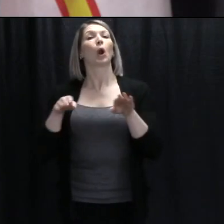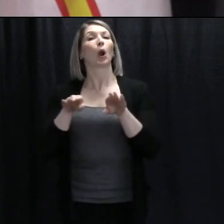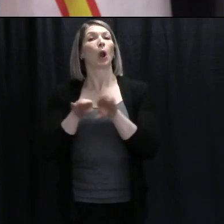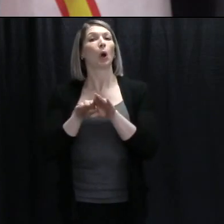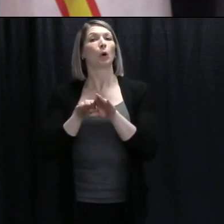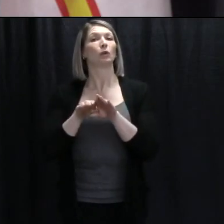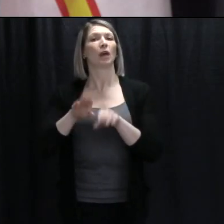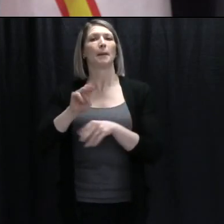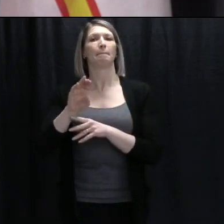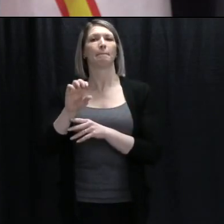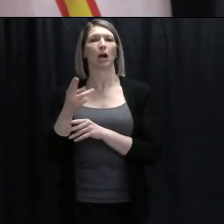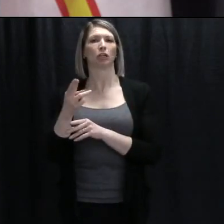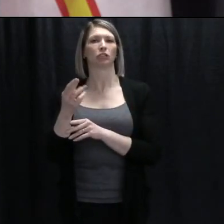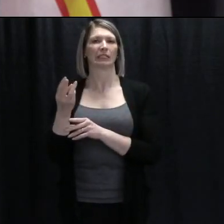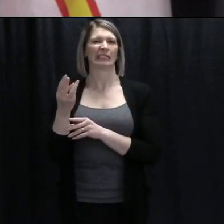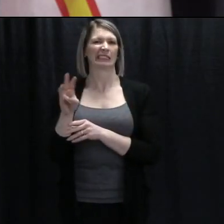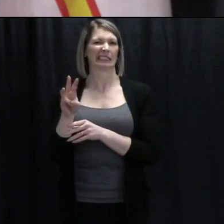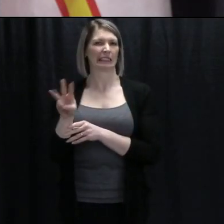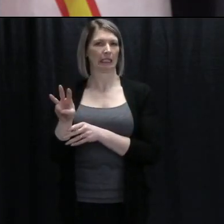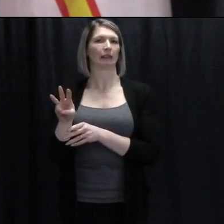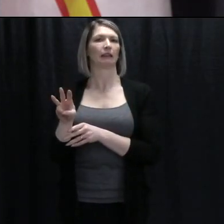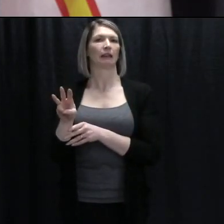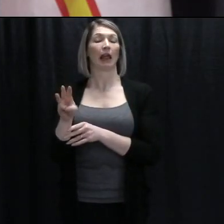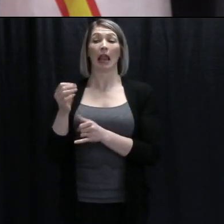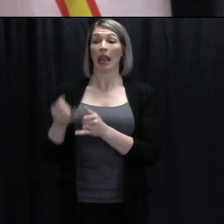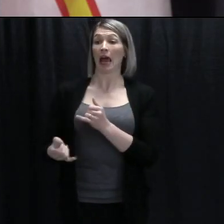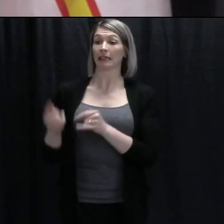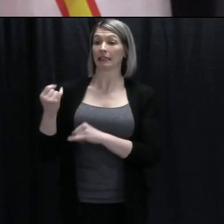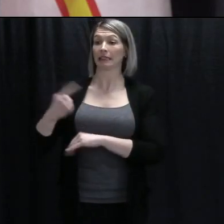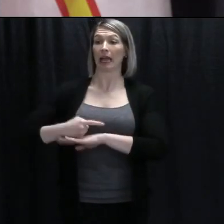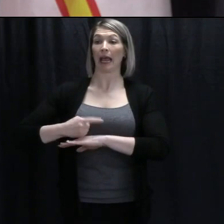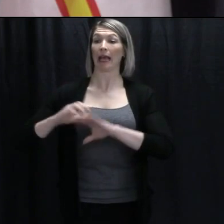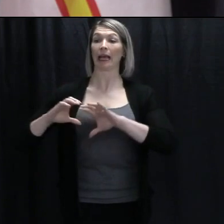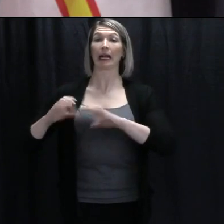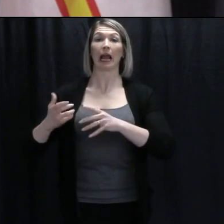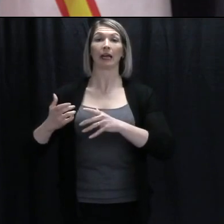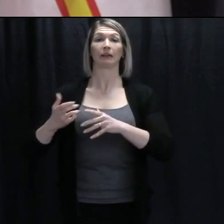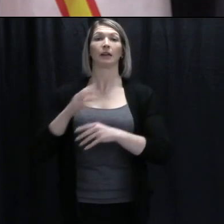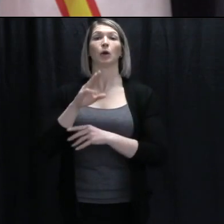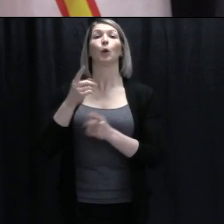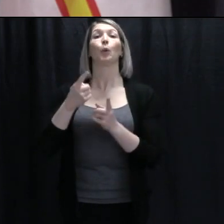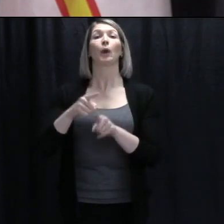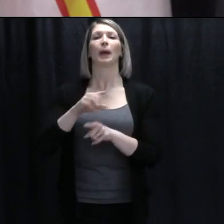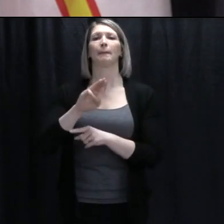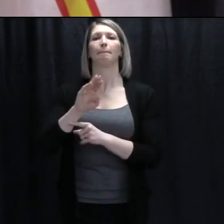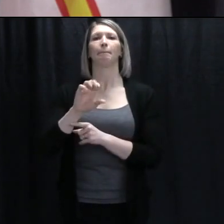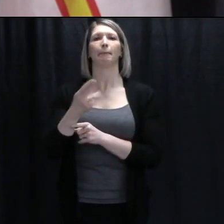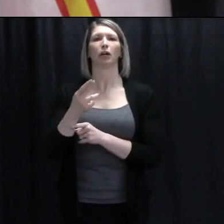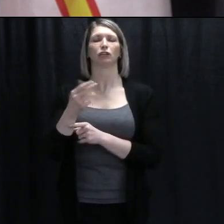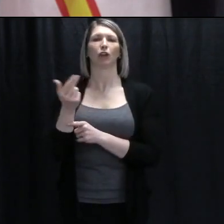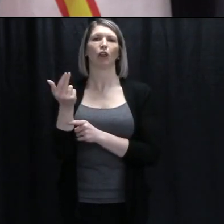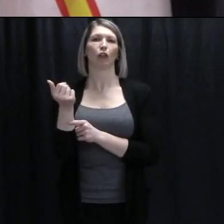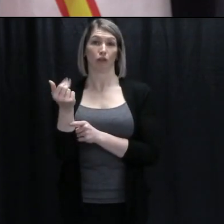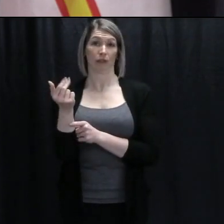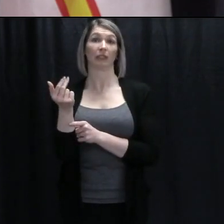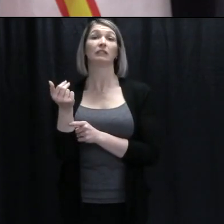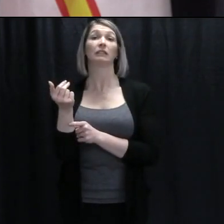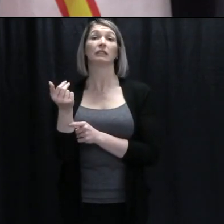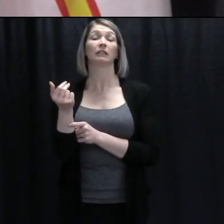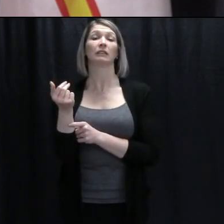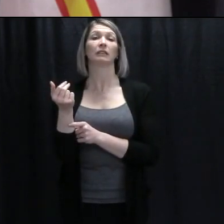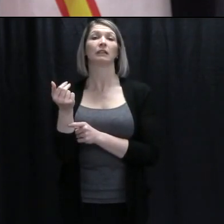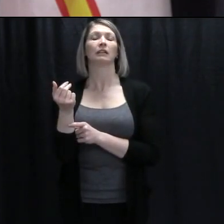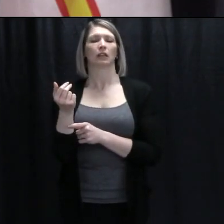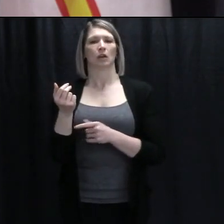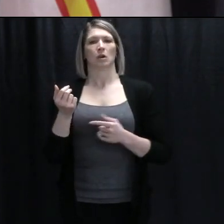the 16th, with the last day in class on March the 13th. So since then, the focus would be on